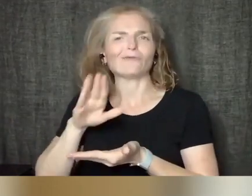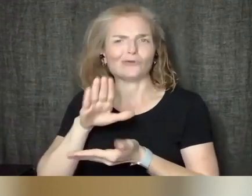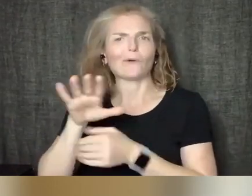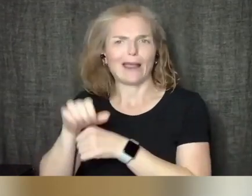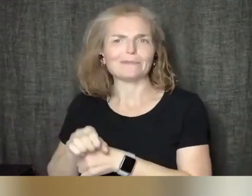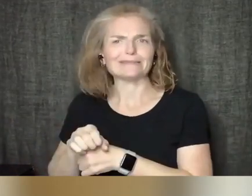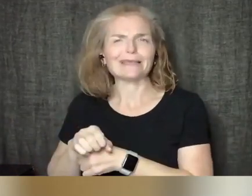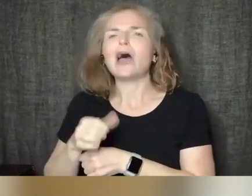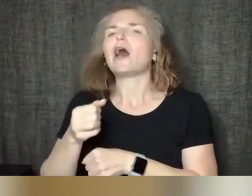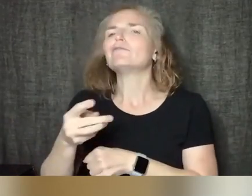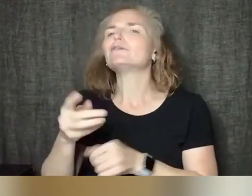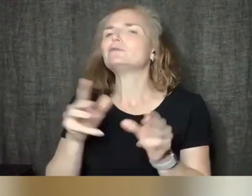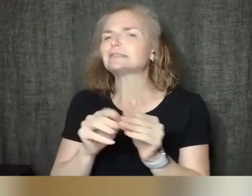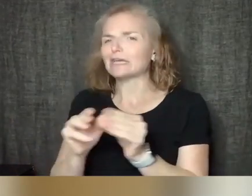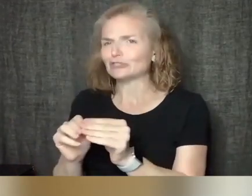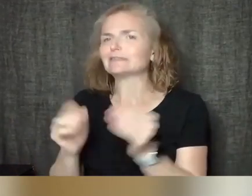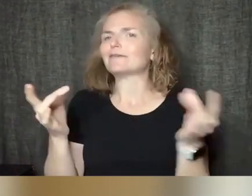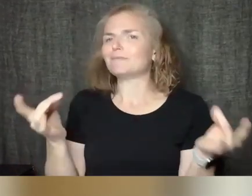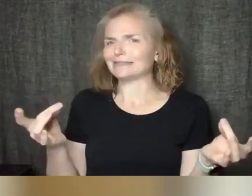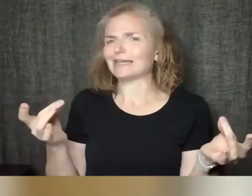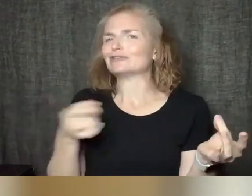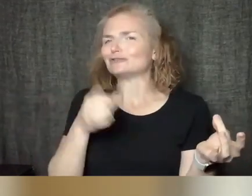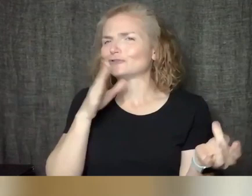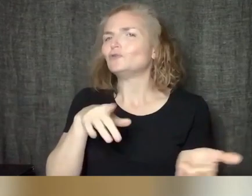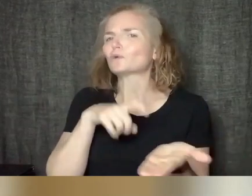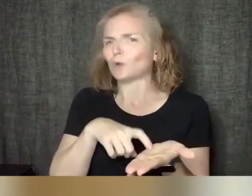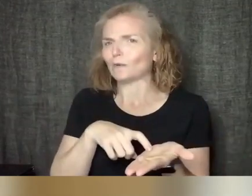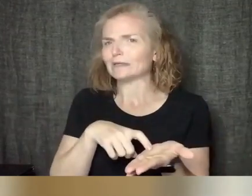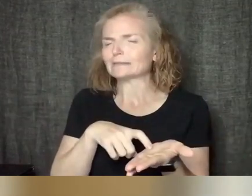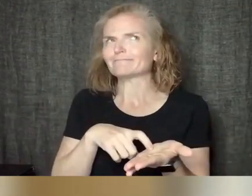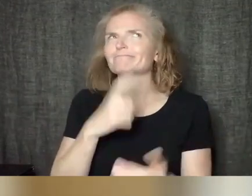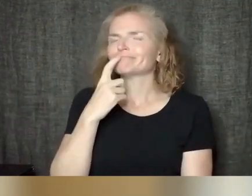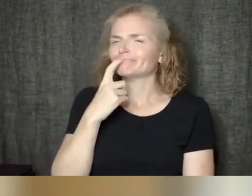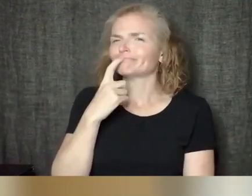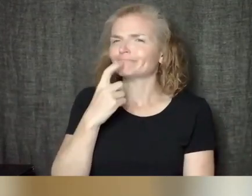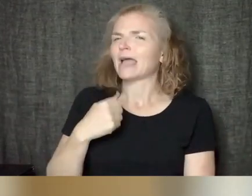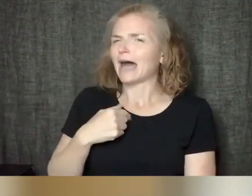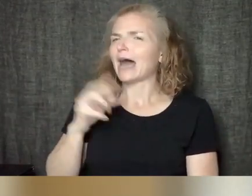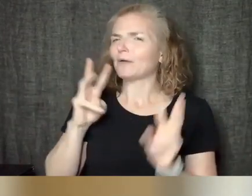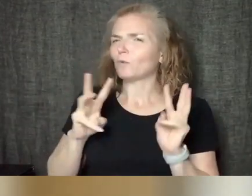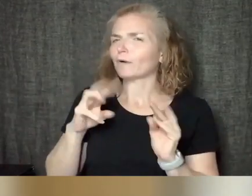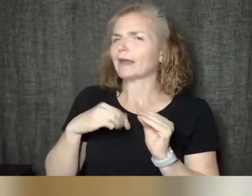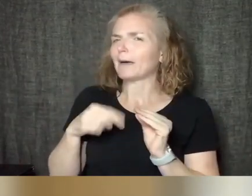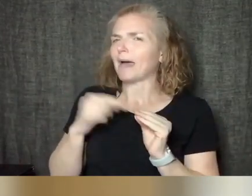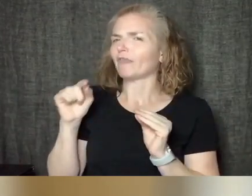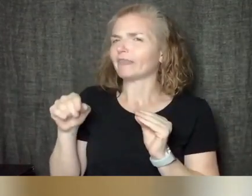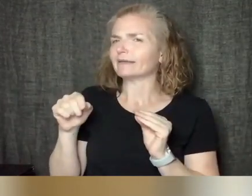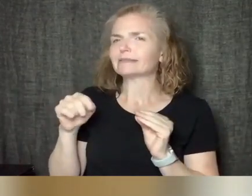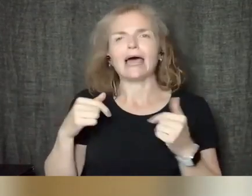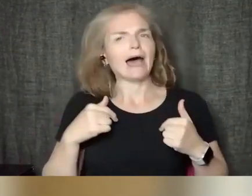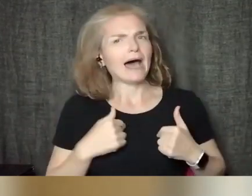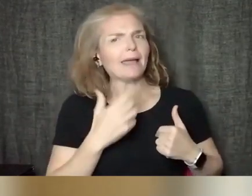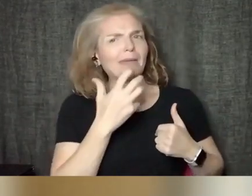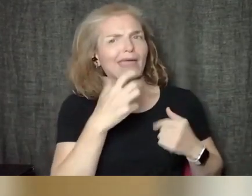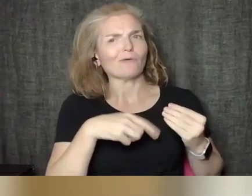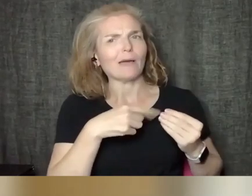and you'll realize, oh yeah, I tend to go into worry about that, or I tend to go into anger about that. And